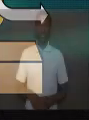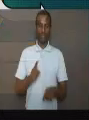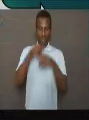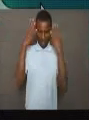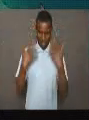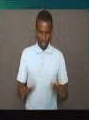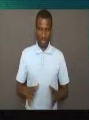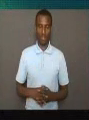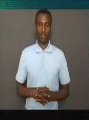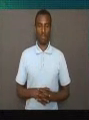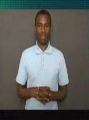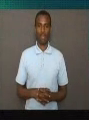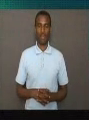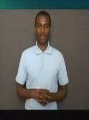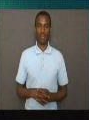Time's up.